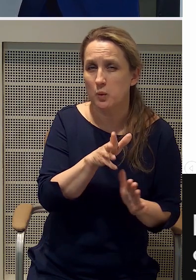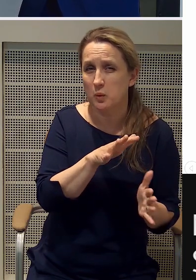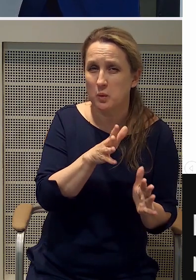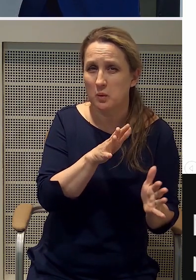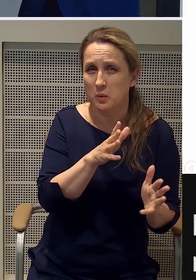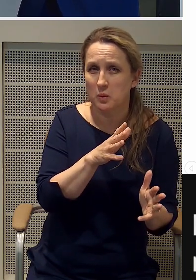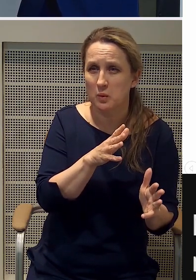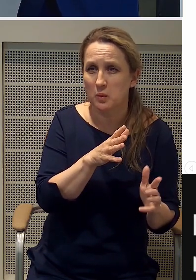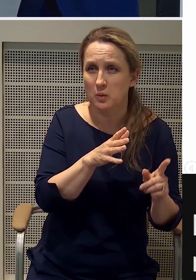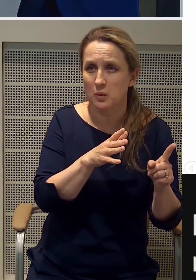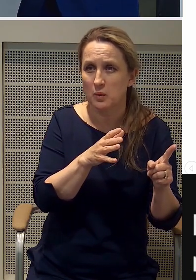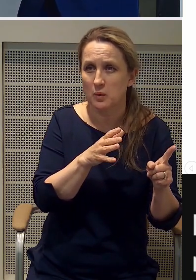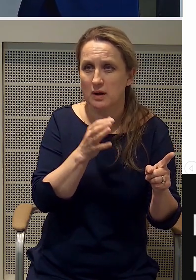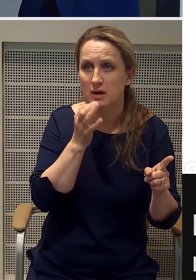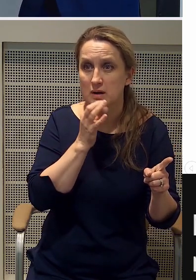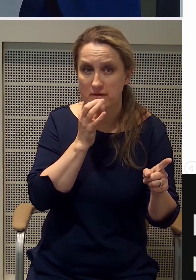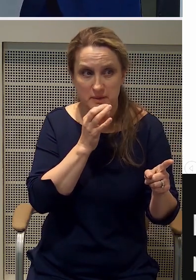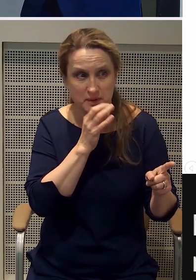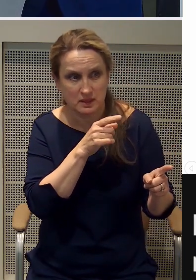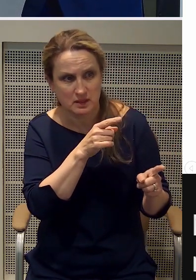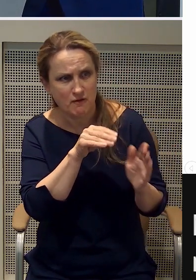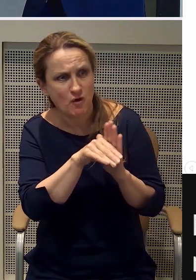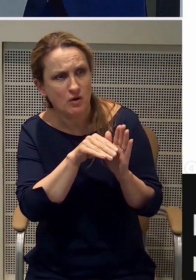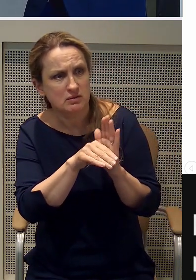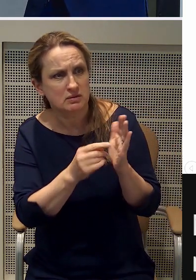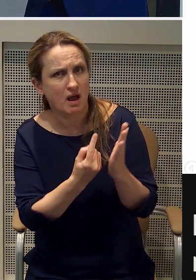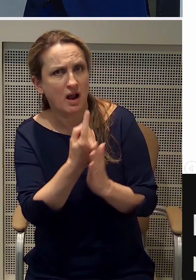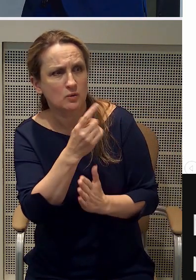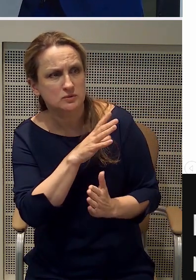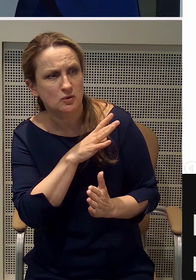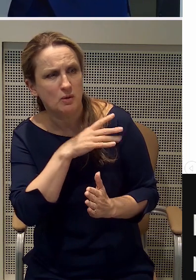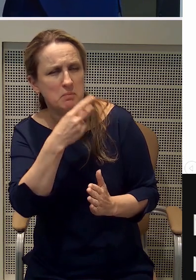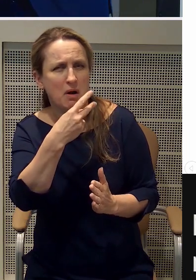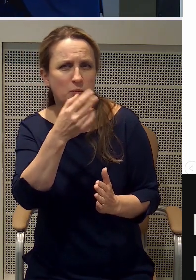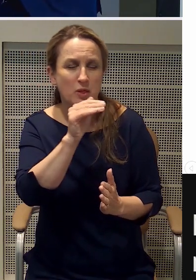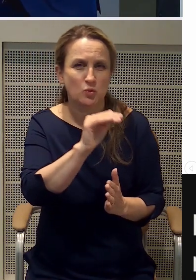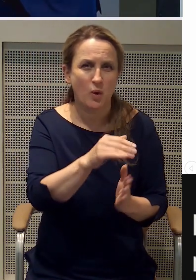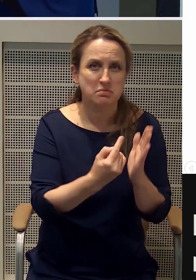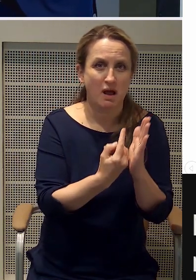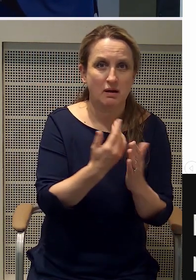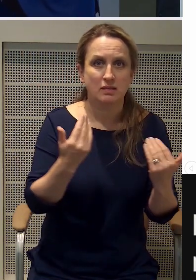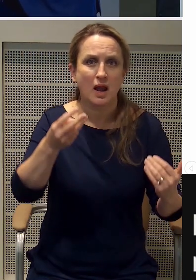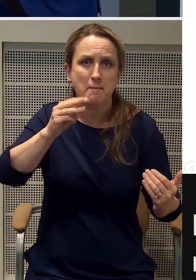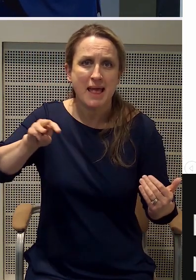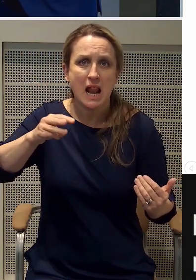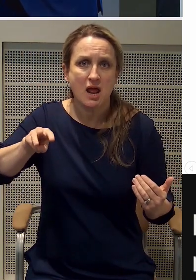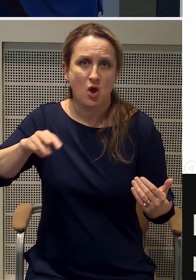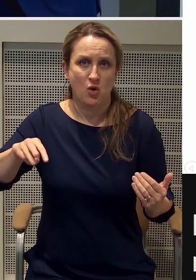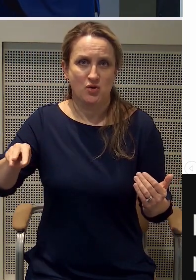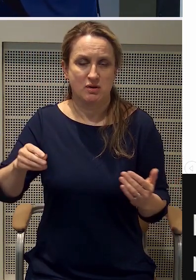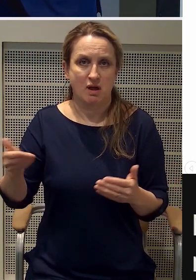Siiri, your amount started from 20,000, or when you started in your foundation, you started